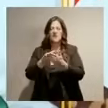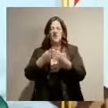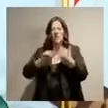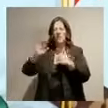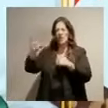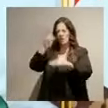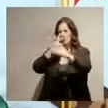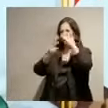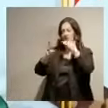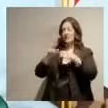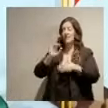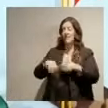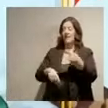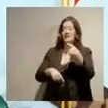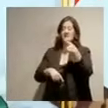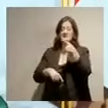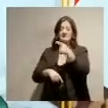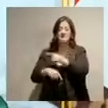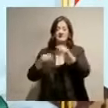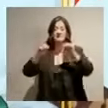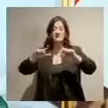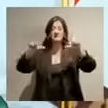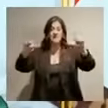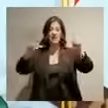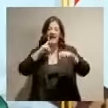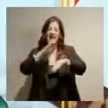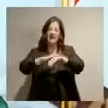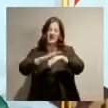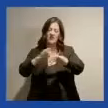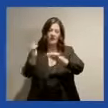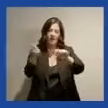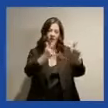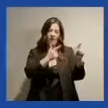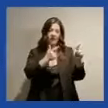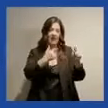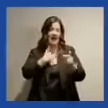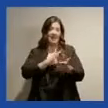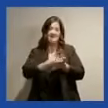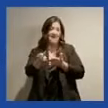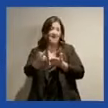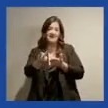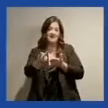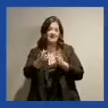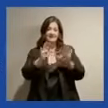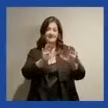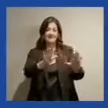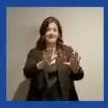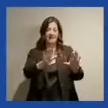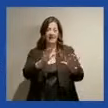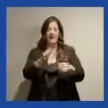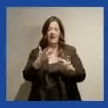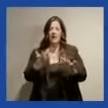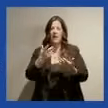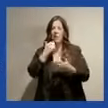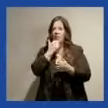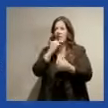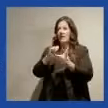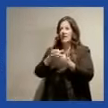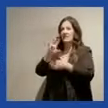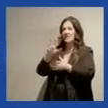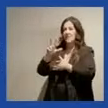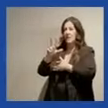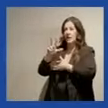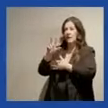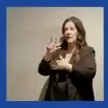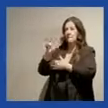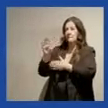You can see this is the delta. I cautioned everyone. I failed miserably not to run with that $73 million figure, but